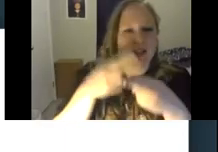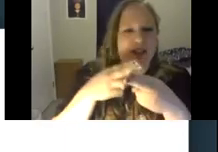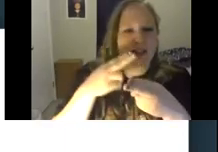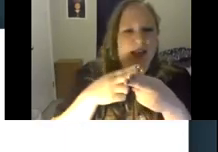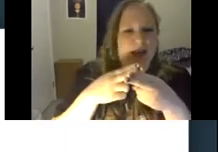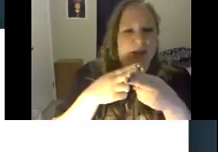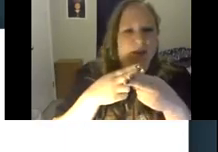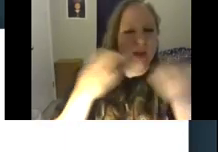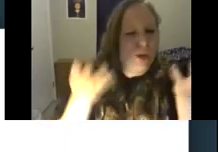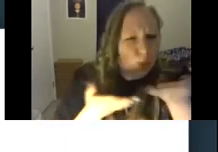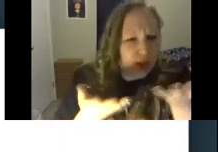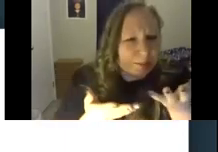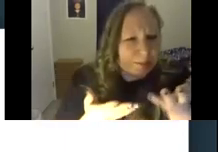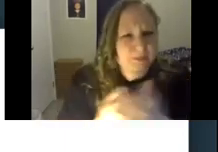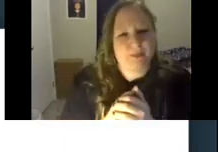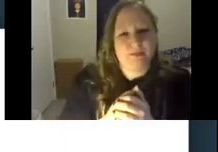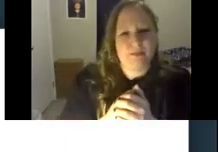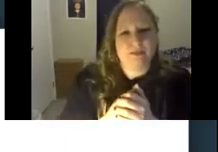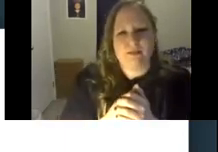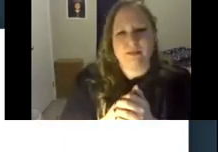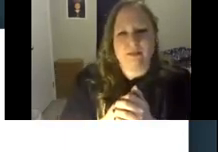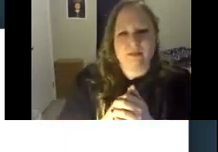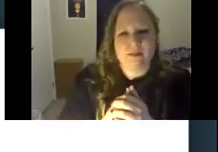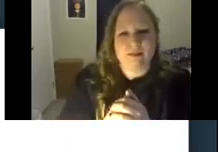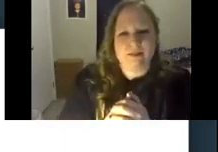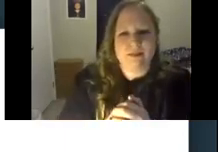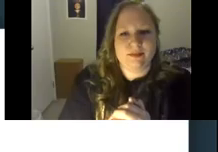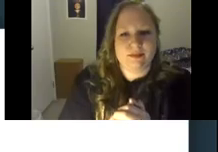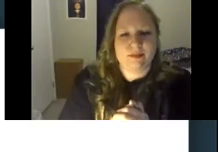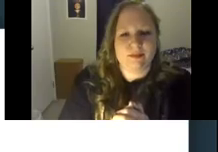Your name, what?